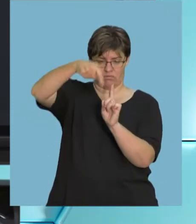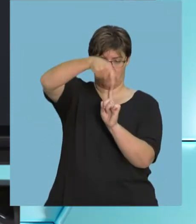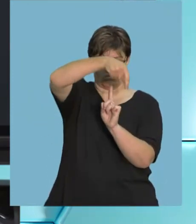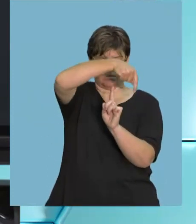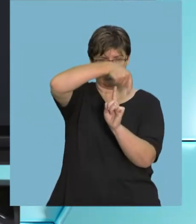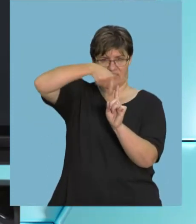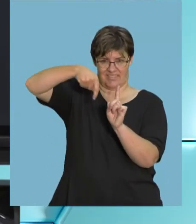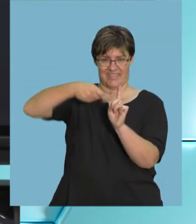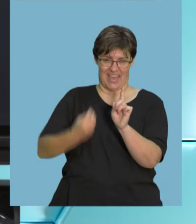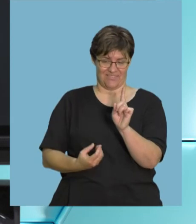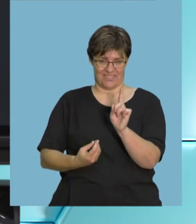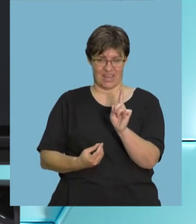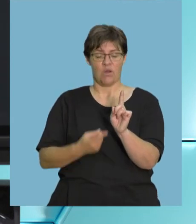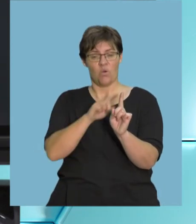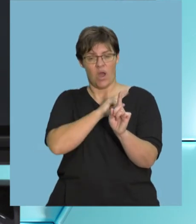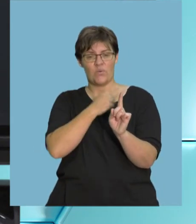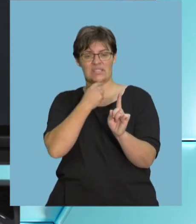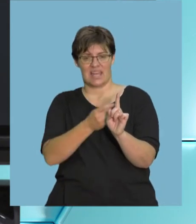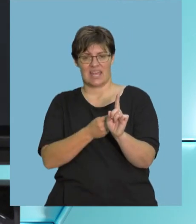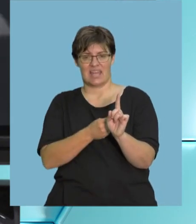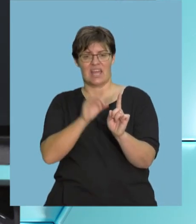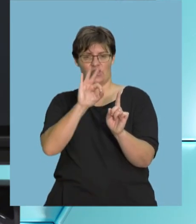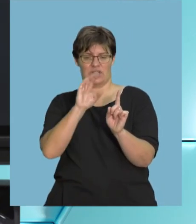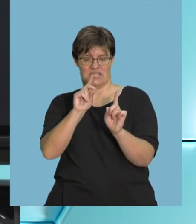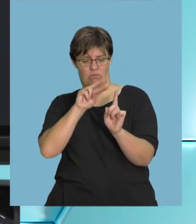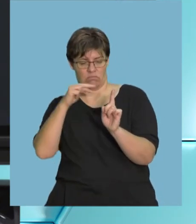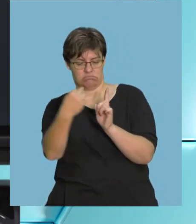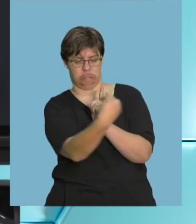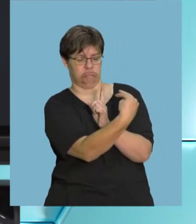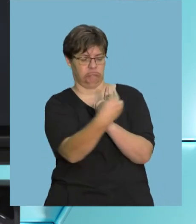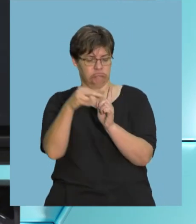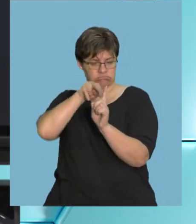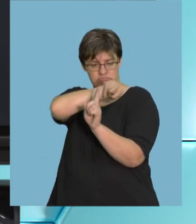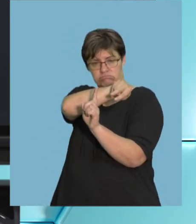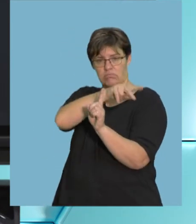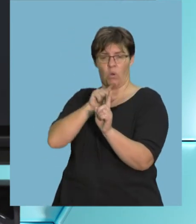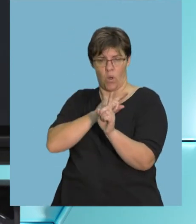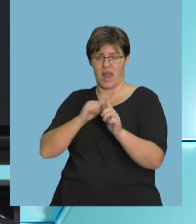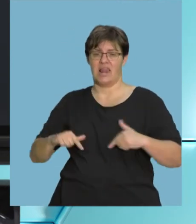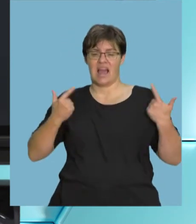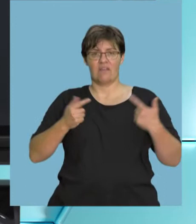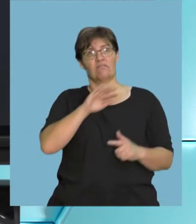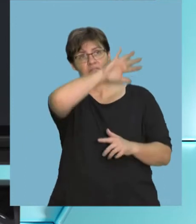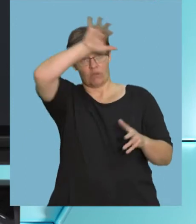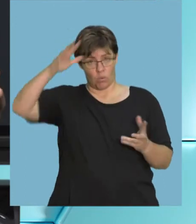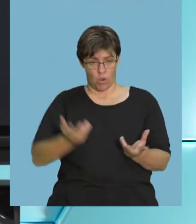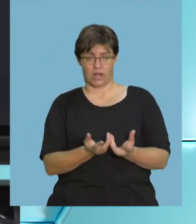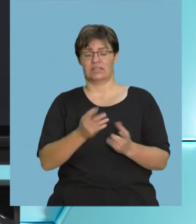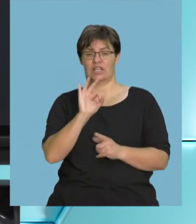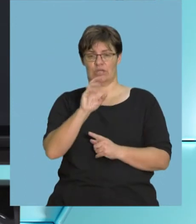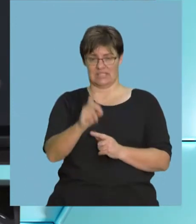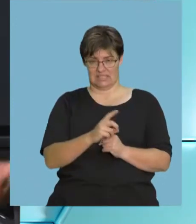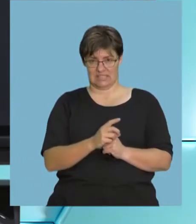opposite ends, but all the way around the magnet. That's what exactly we mean when we say the field is actually three-dimensional, because we live in